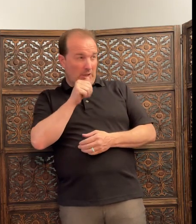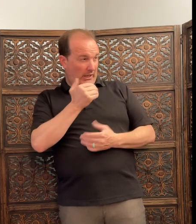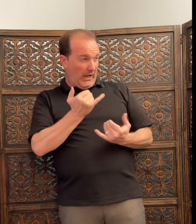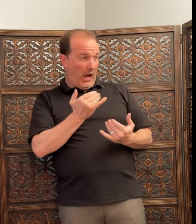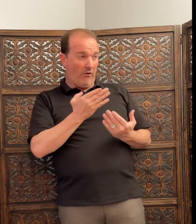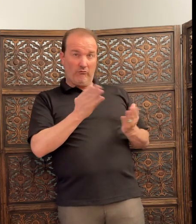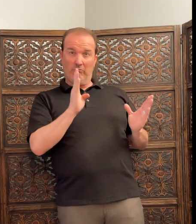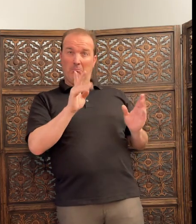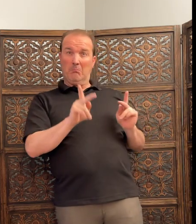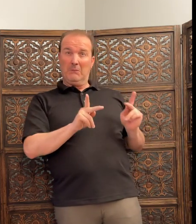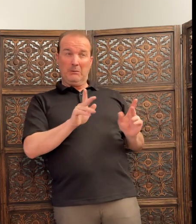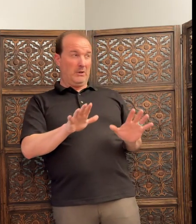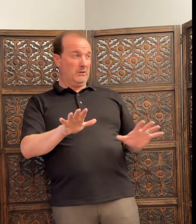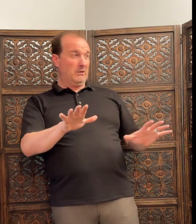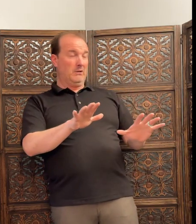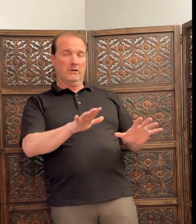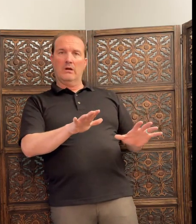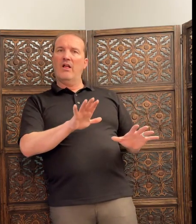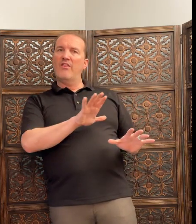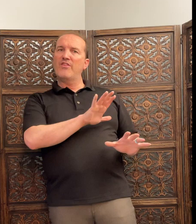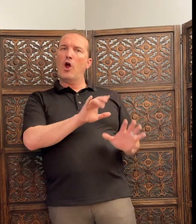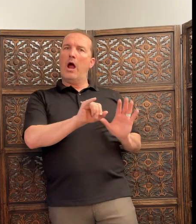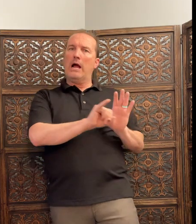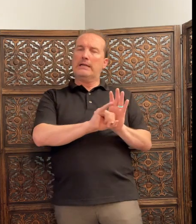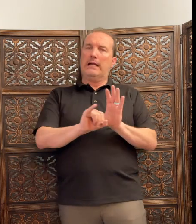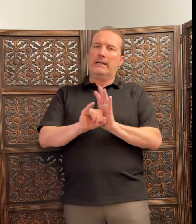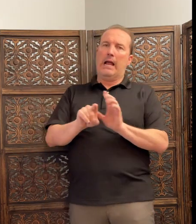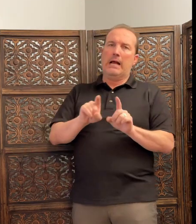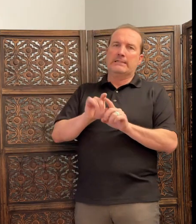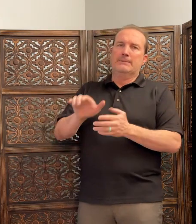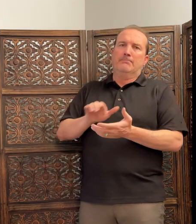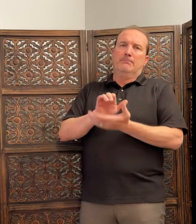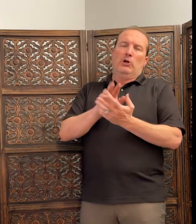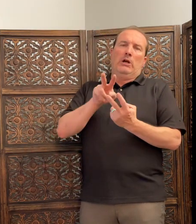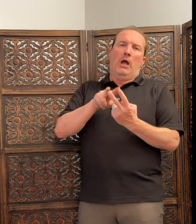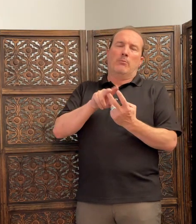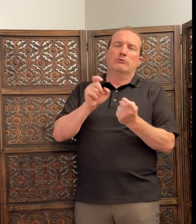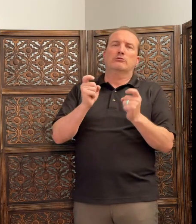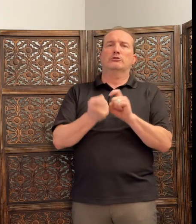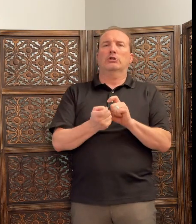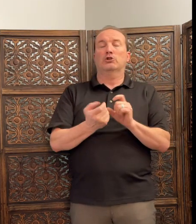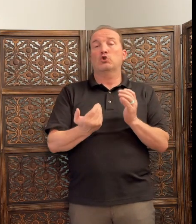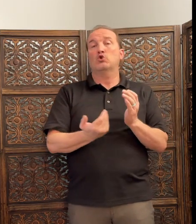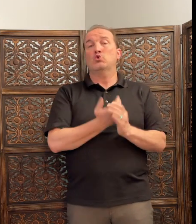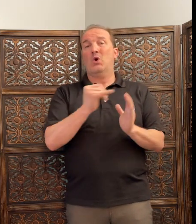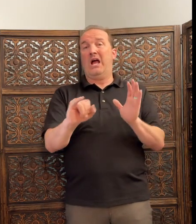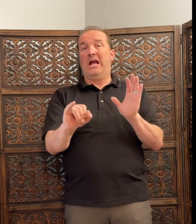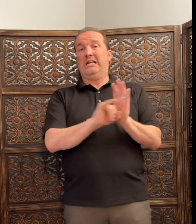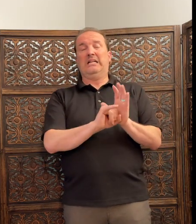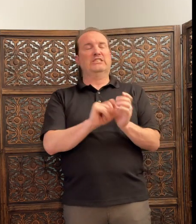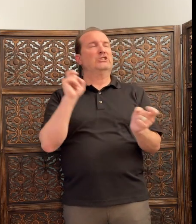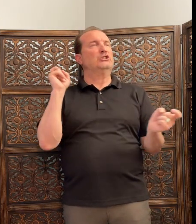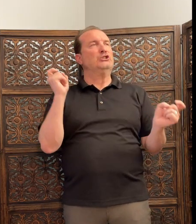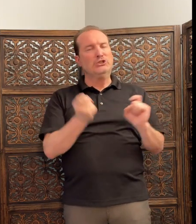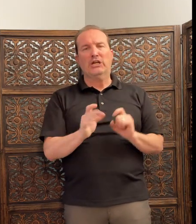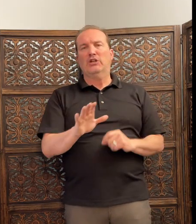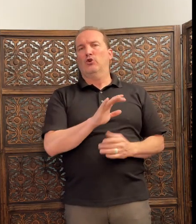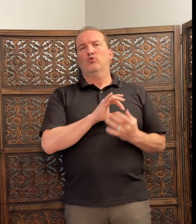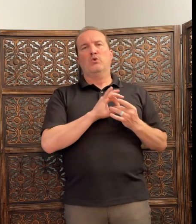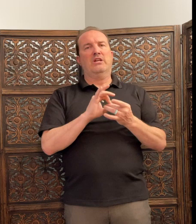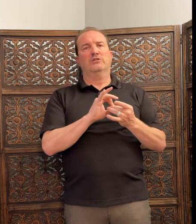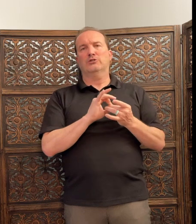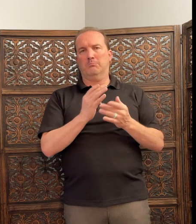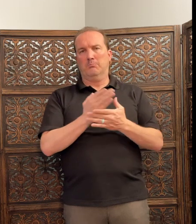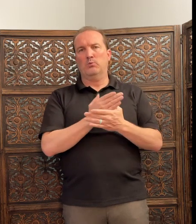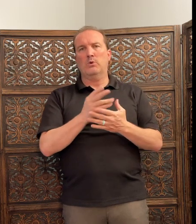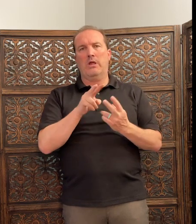in such a public way. Their identity as a married couple has shifted for a new identity to emerge that forever